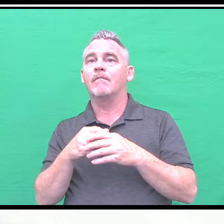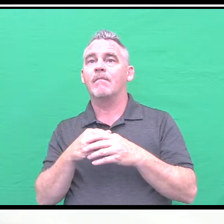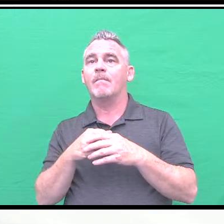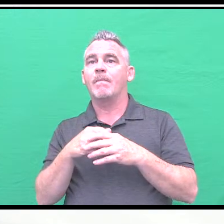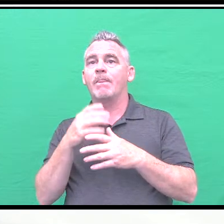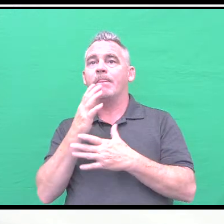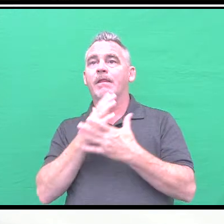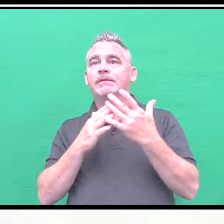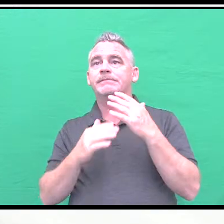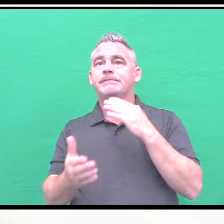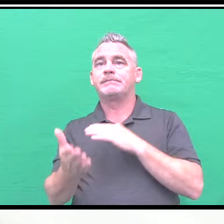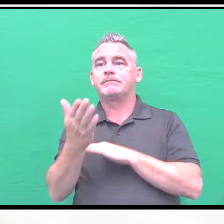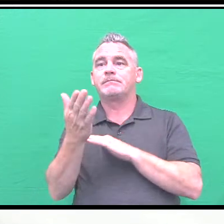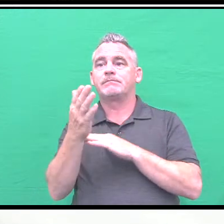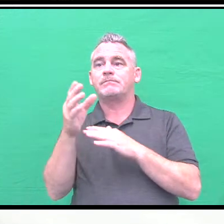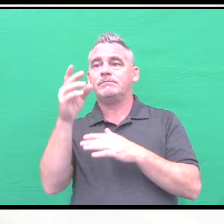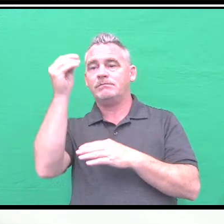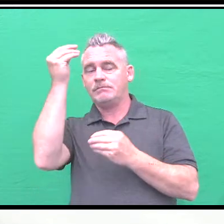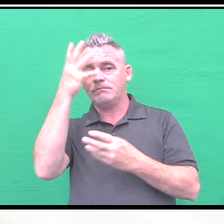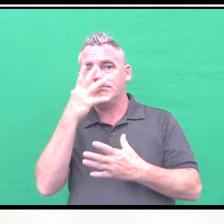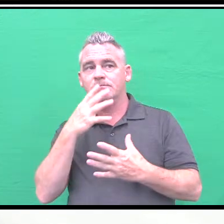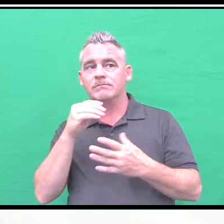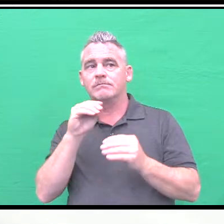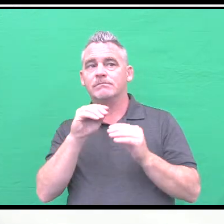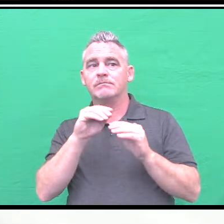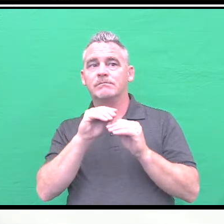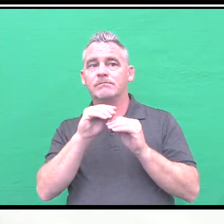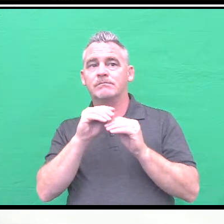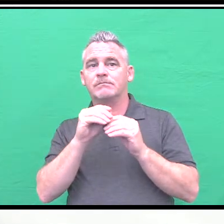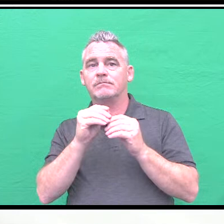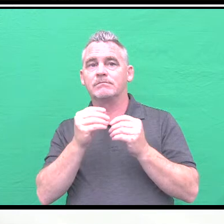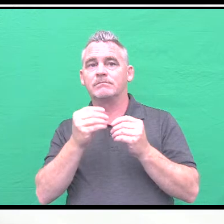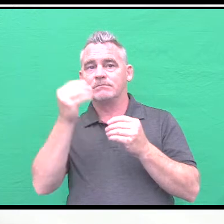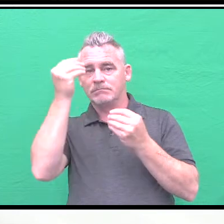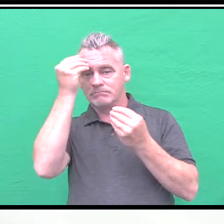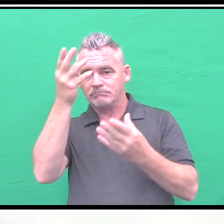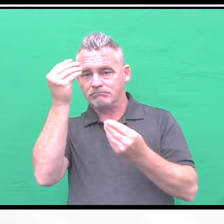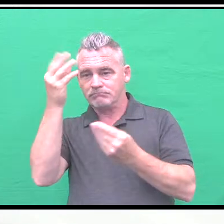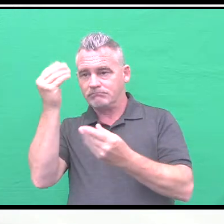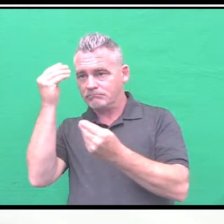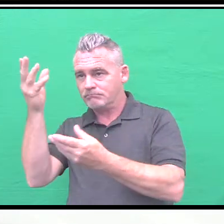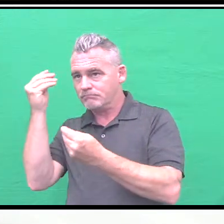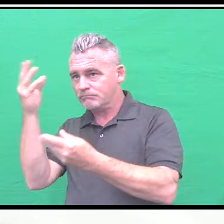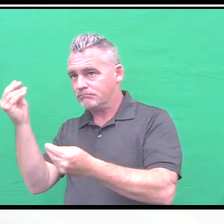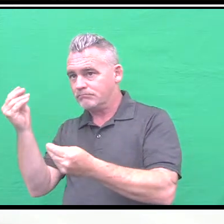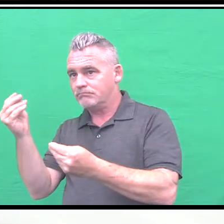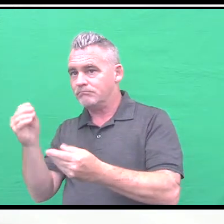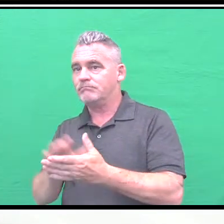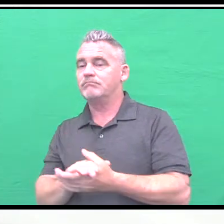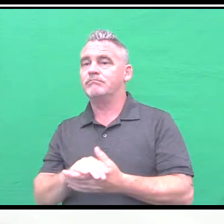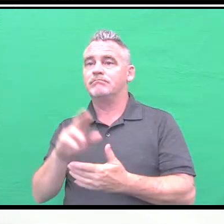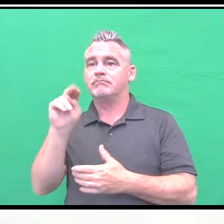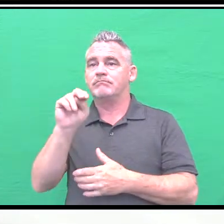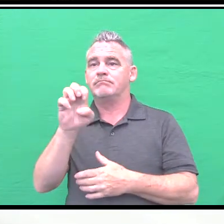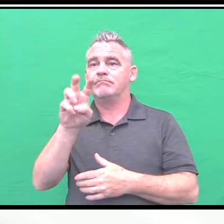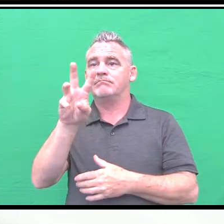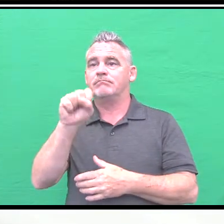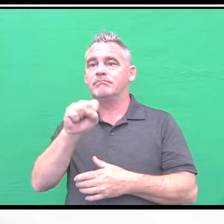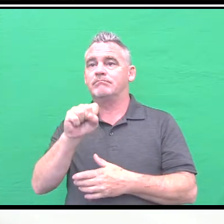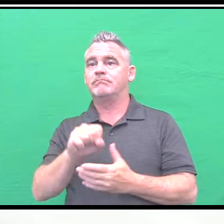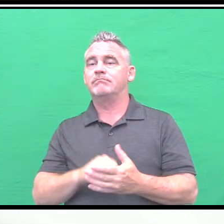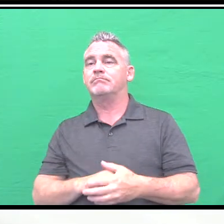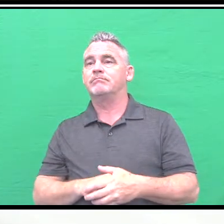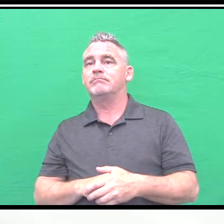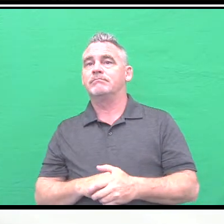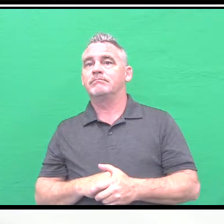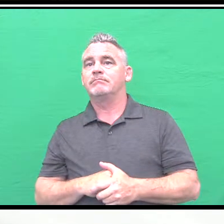news broadcast is returning after 2 years to give students important announcements on school-related updates. And it's called Behind the Blue. So